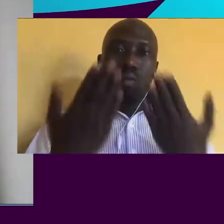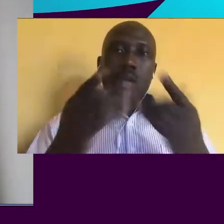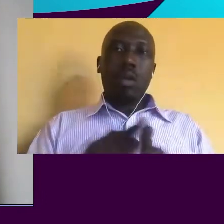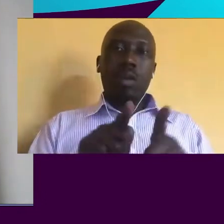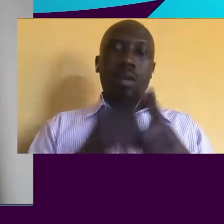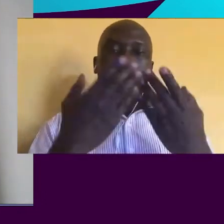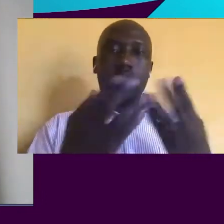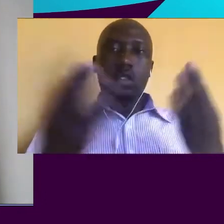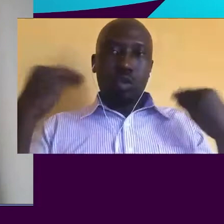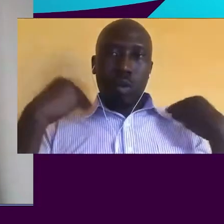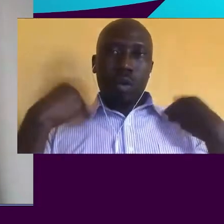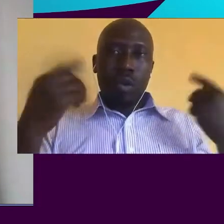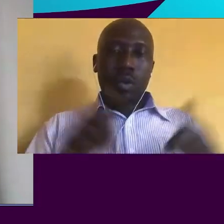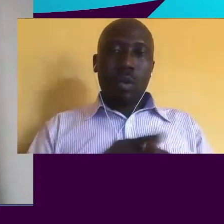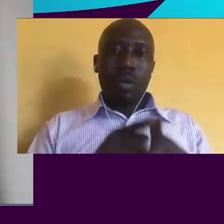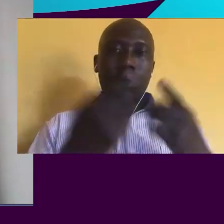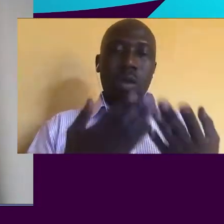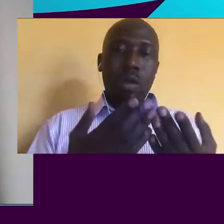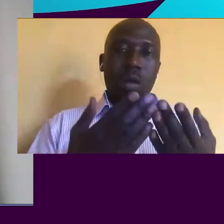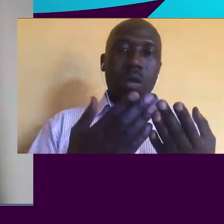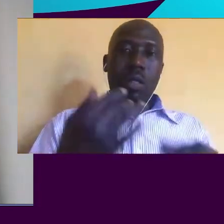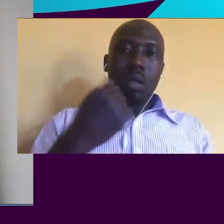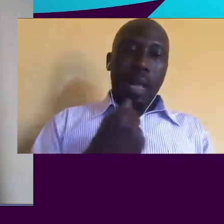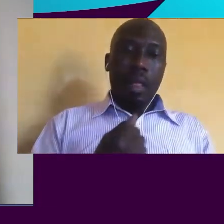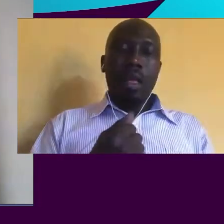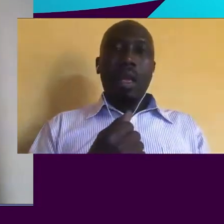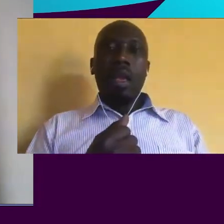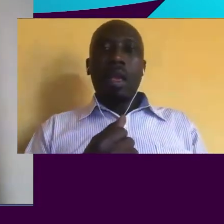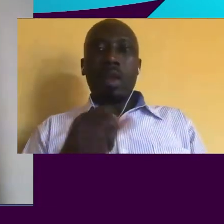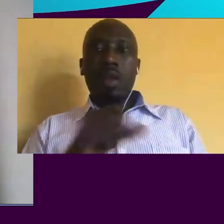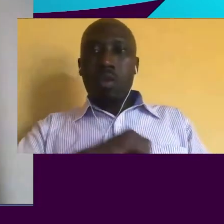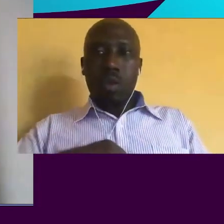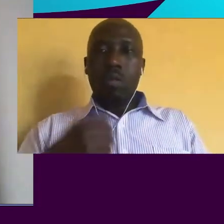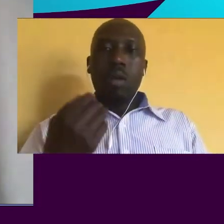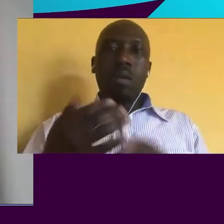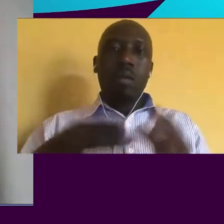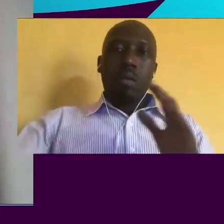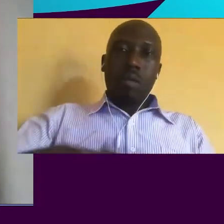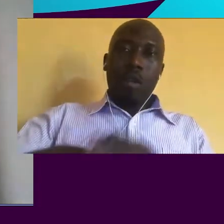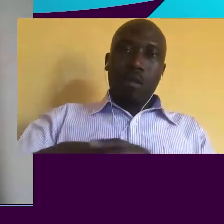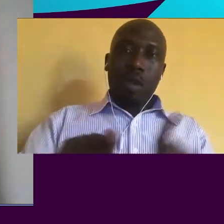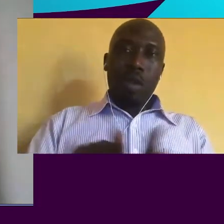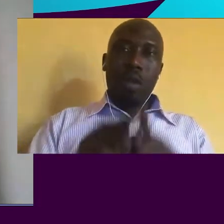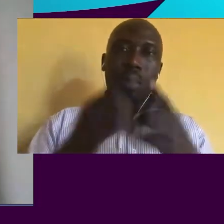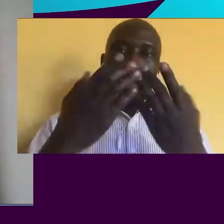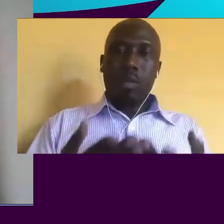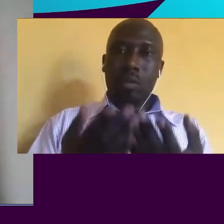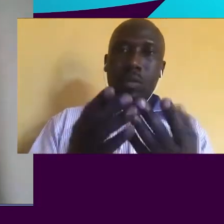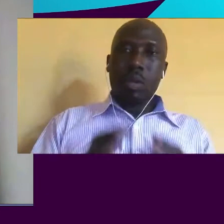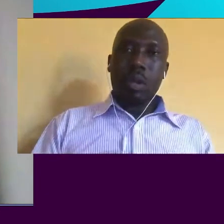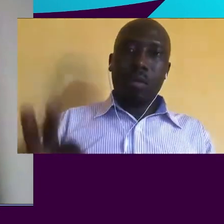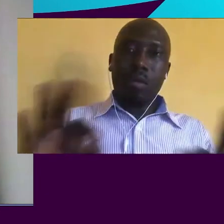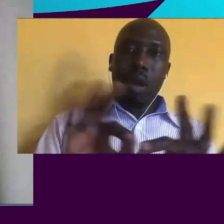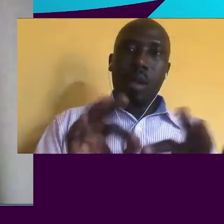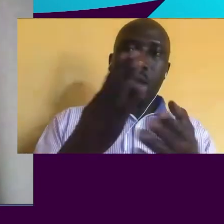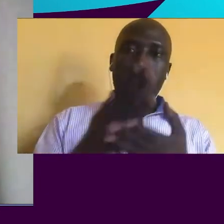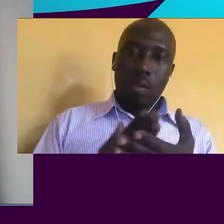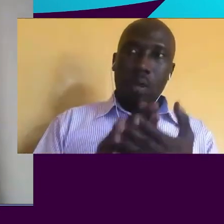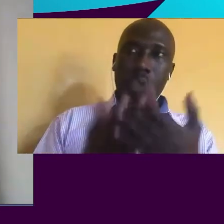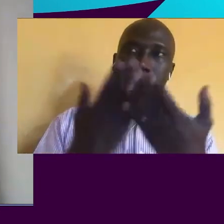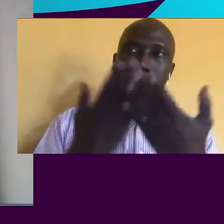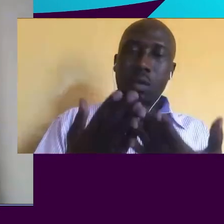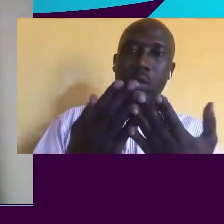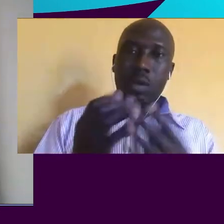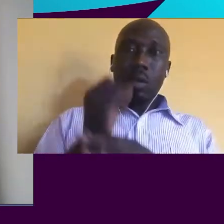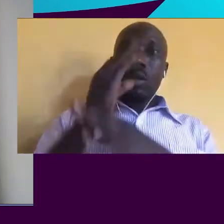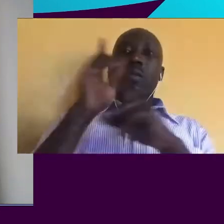the benefits of women and girls playing football. So I'm really pleased to be part of this session, and it's been really amazing to hear different